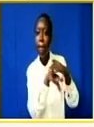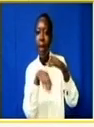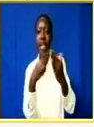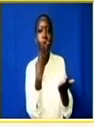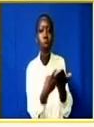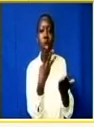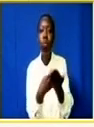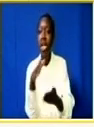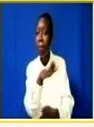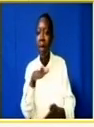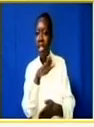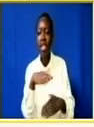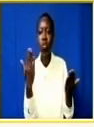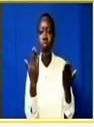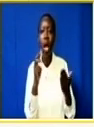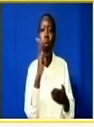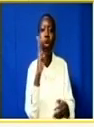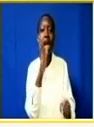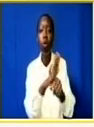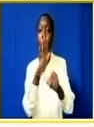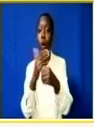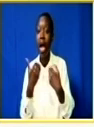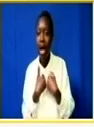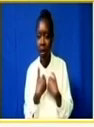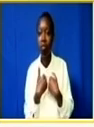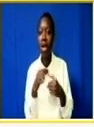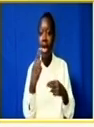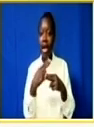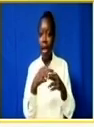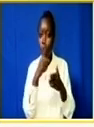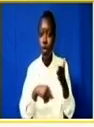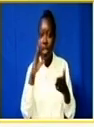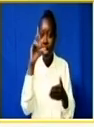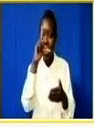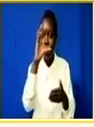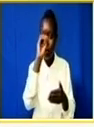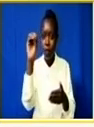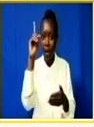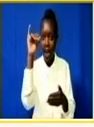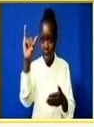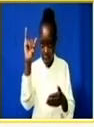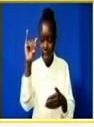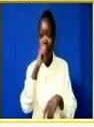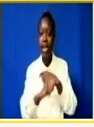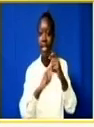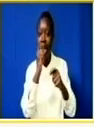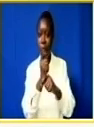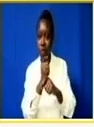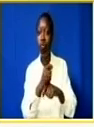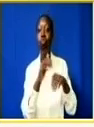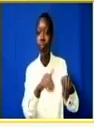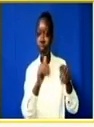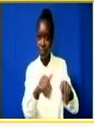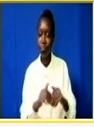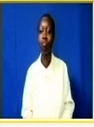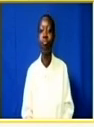lots of water. You have that method of irrigation, we call it flooding. Yes. You pour water, you make a pool, fill it with